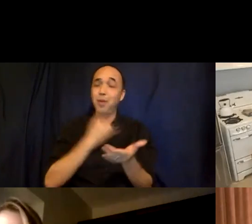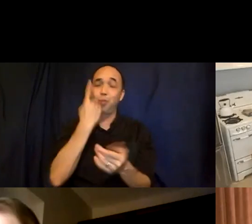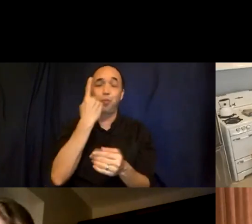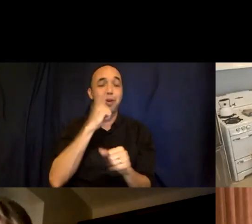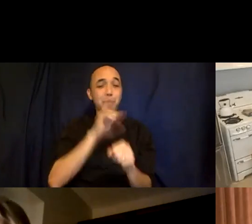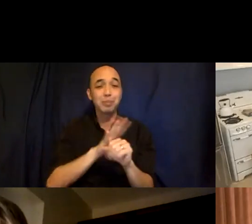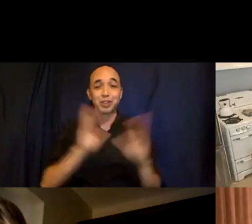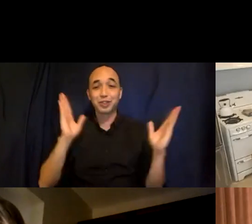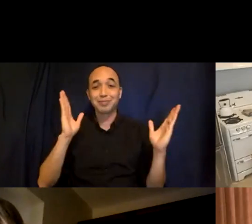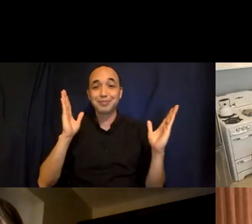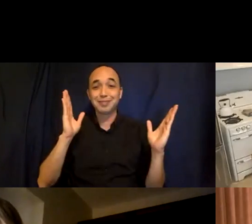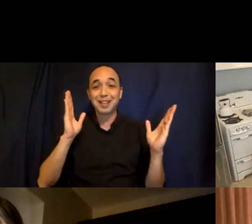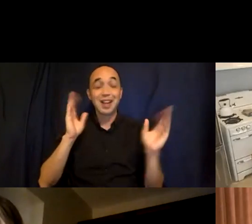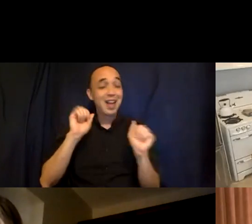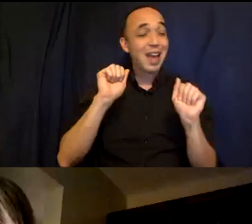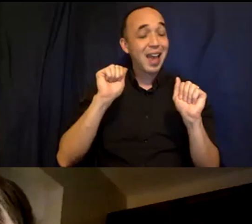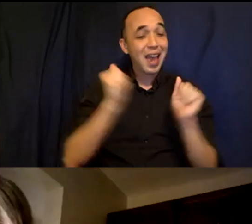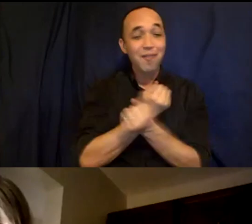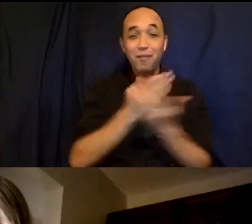If nothing else goes to plan.